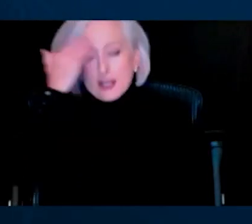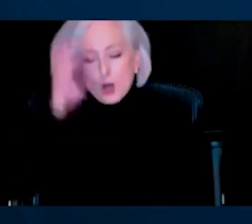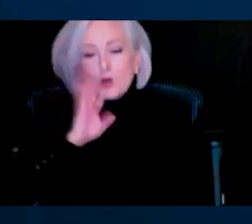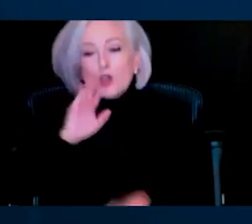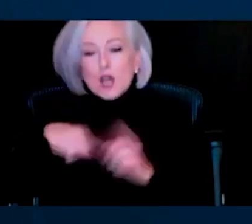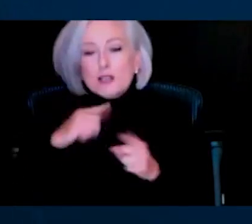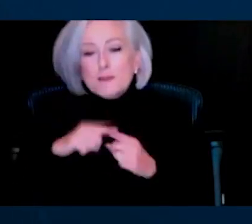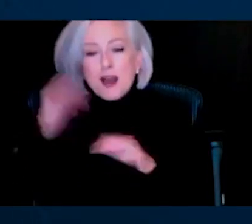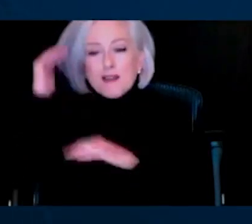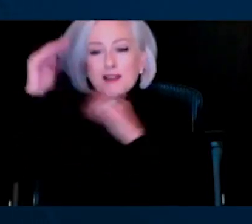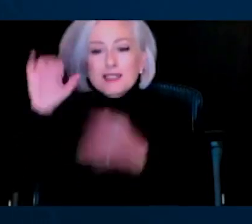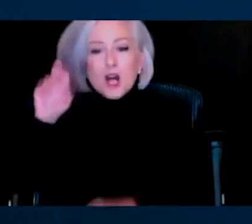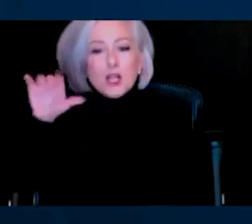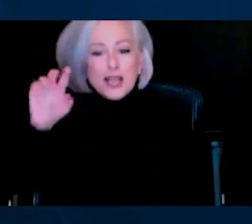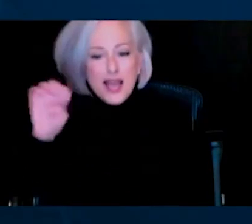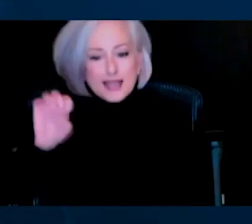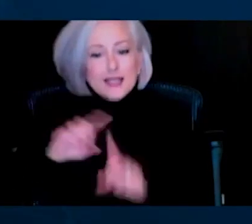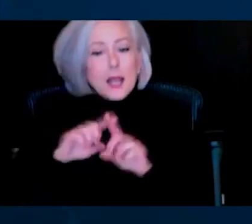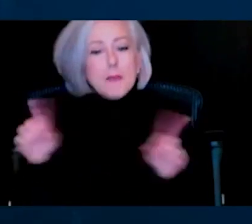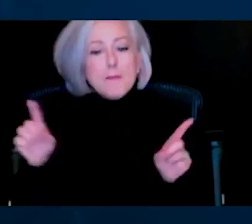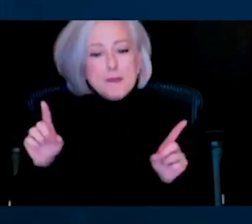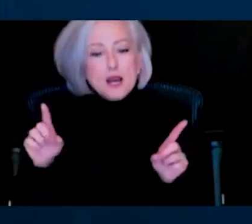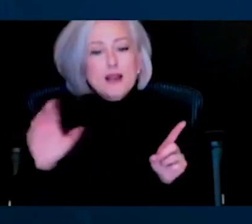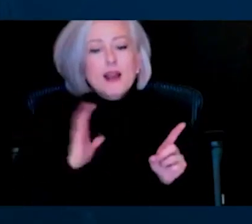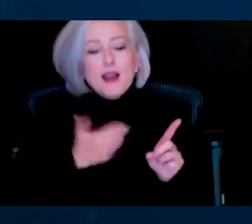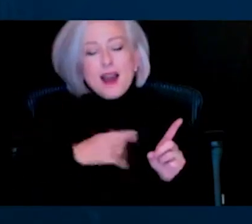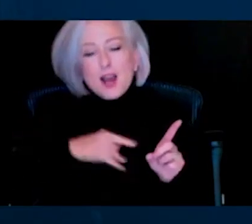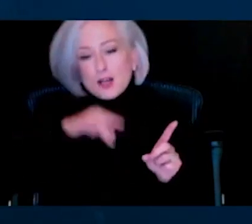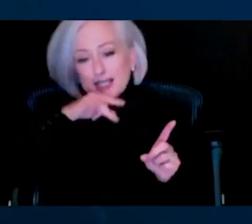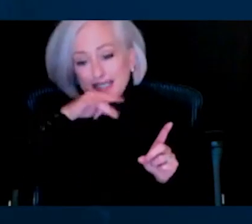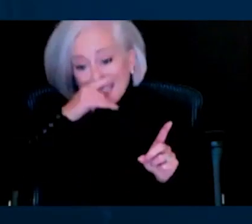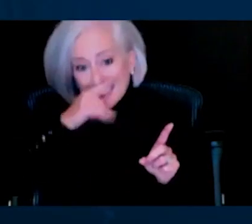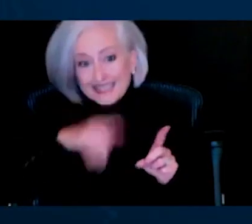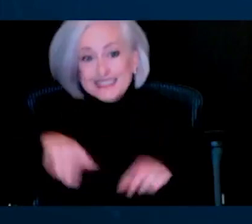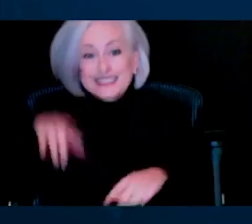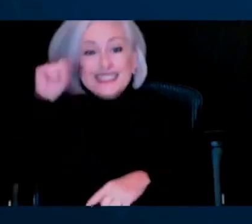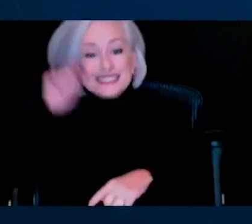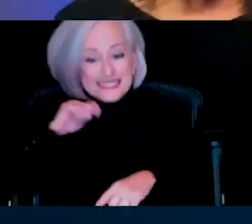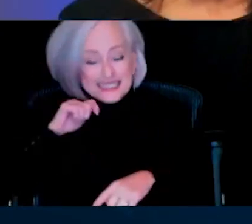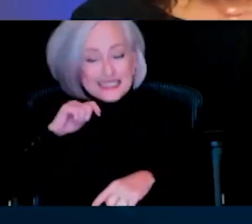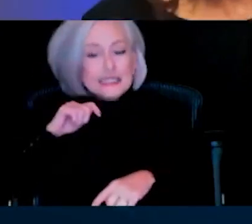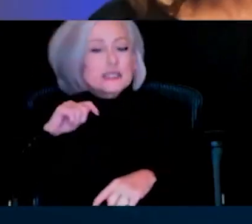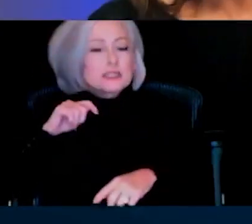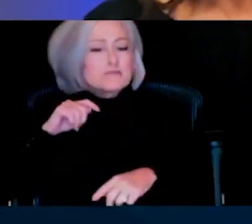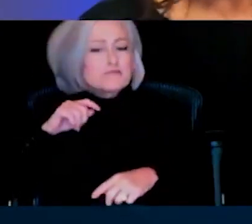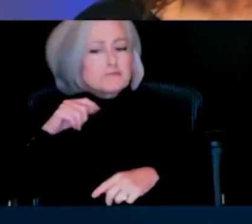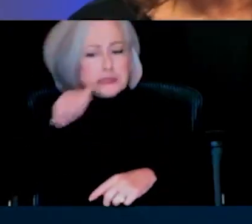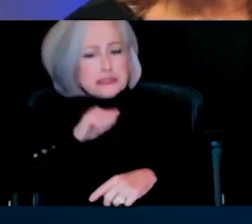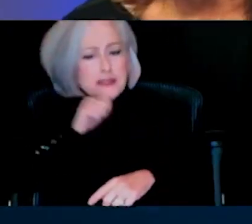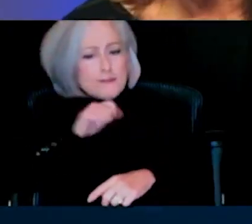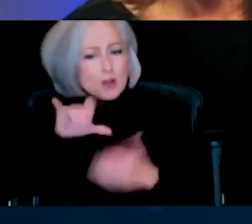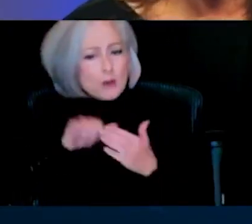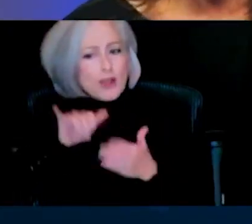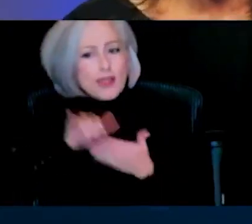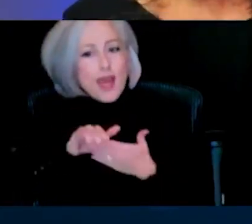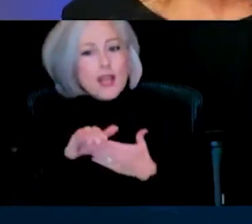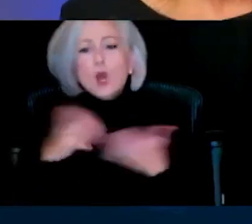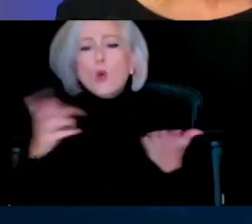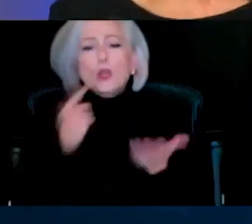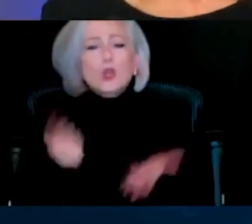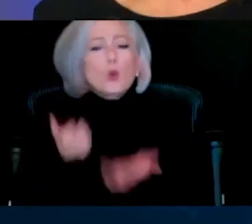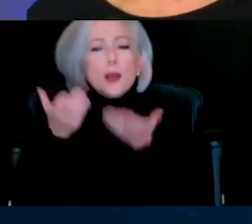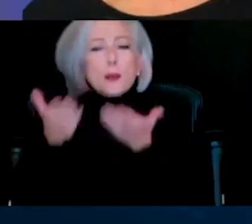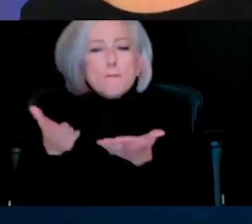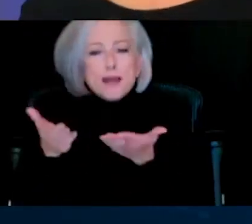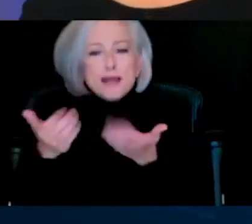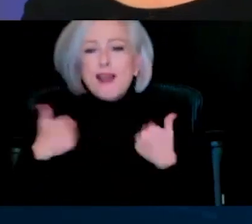also our kids and teens, you know, some of us suffered with that. What type of things do you recommend? Are there any procedures